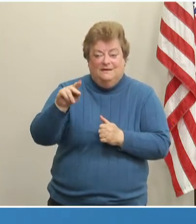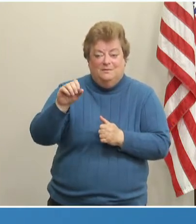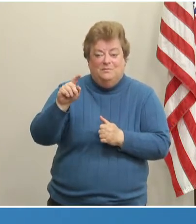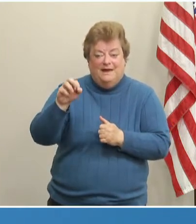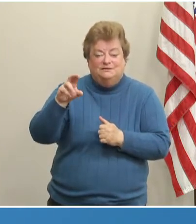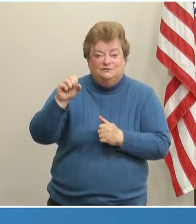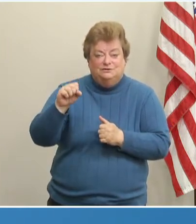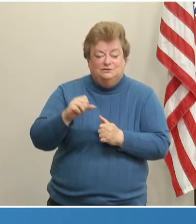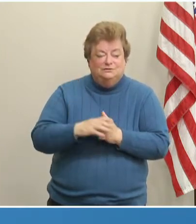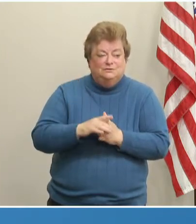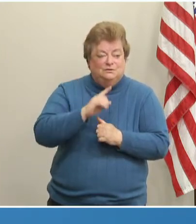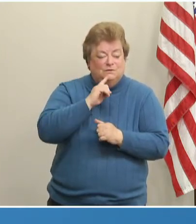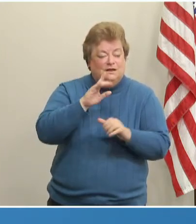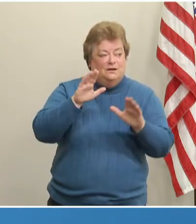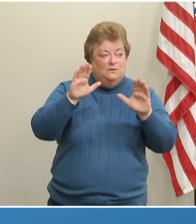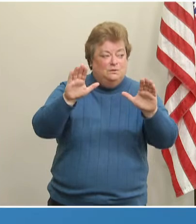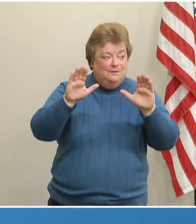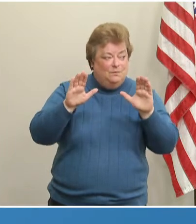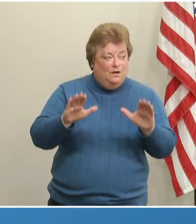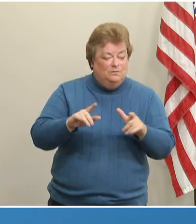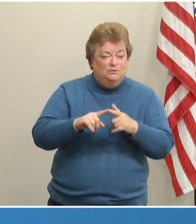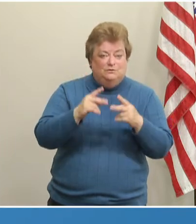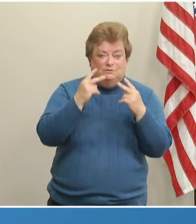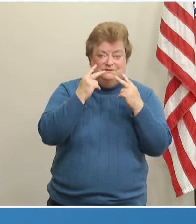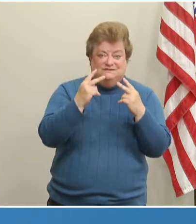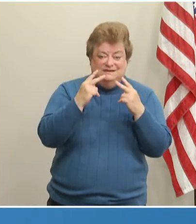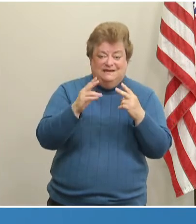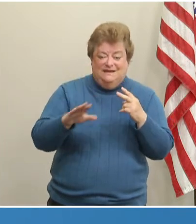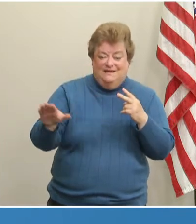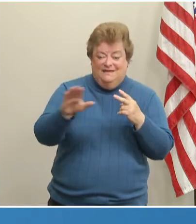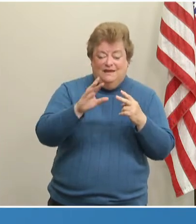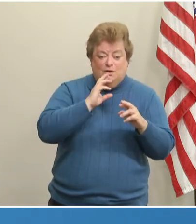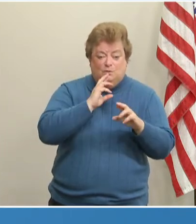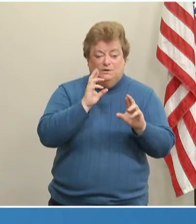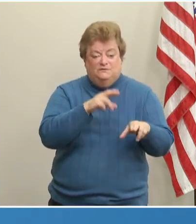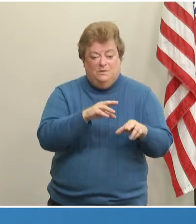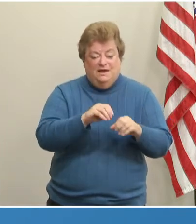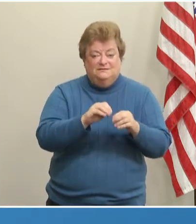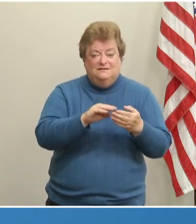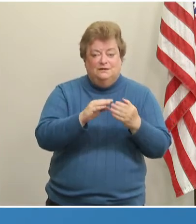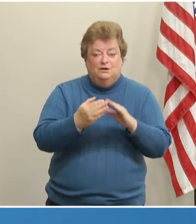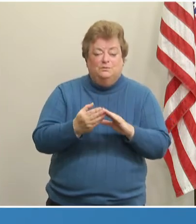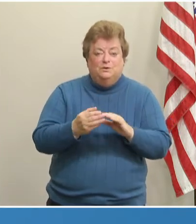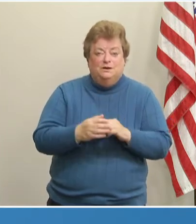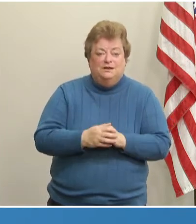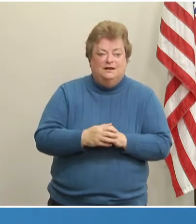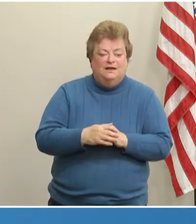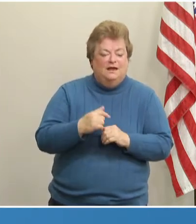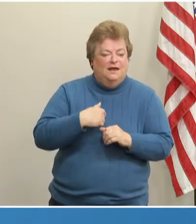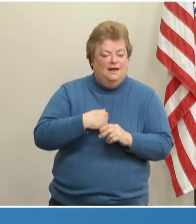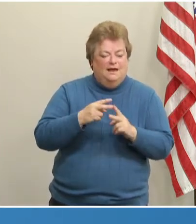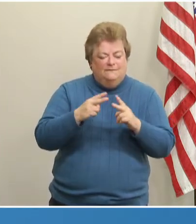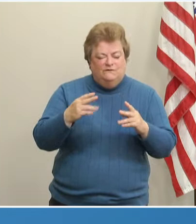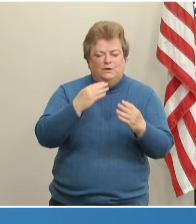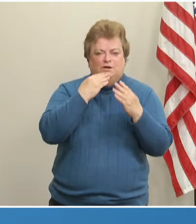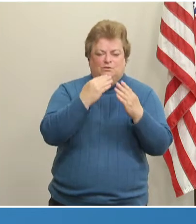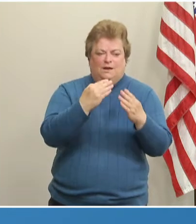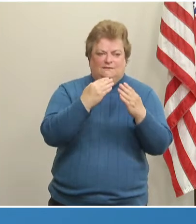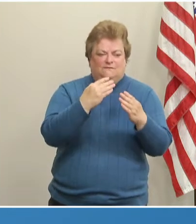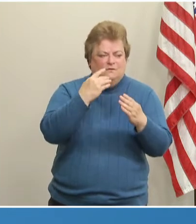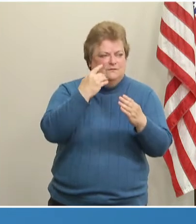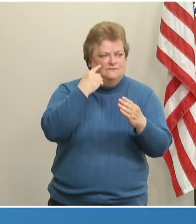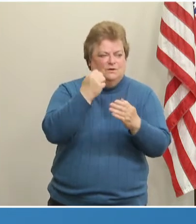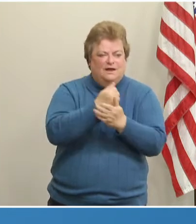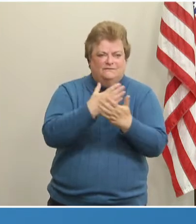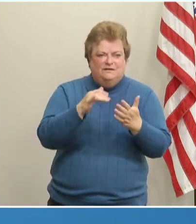really remarkable to see the response in the community, and so I'm very grateful for everything that